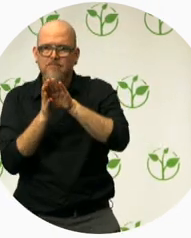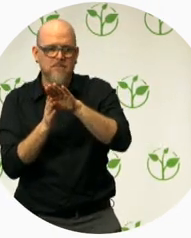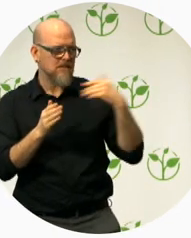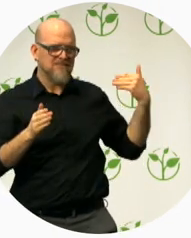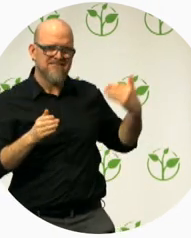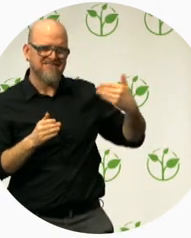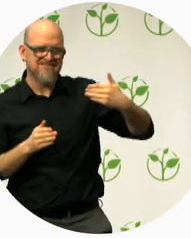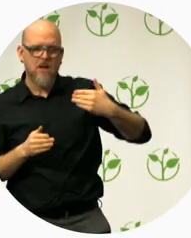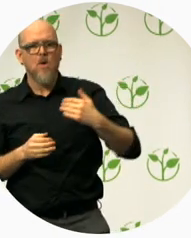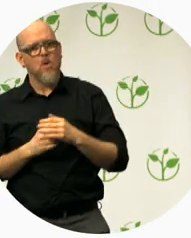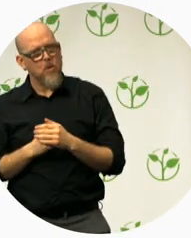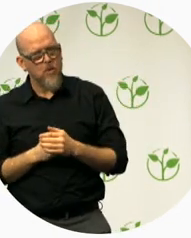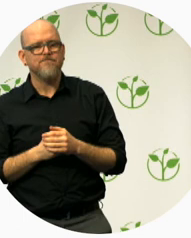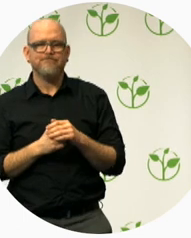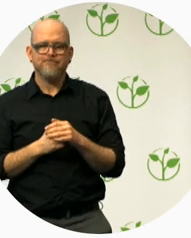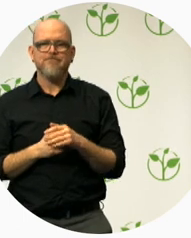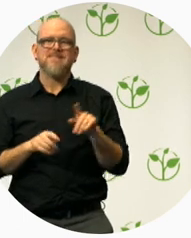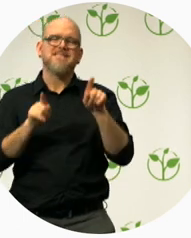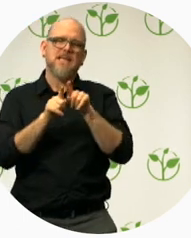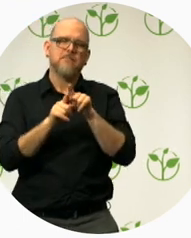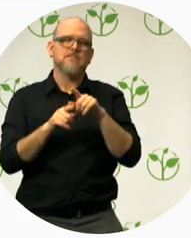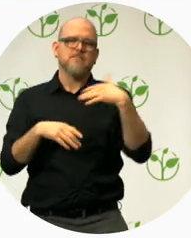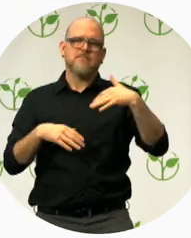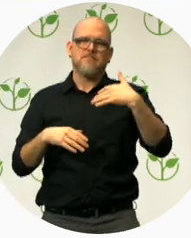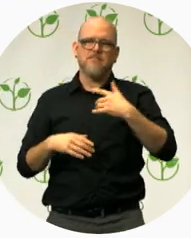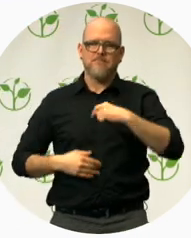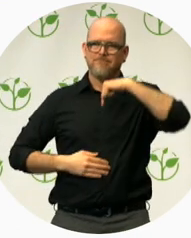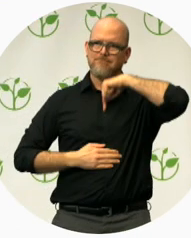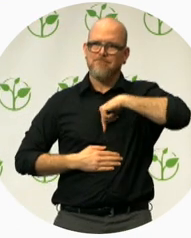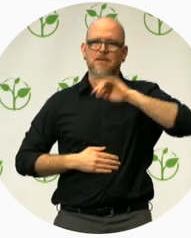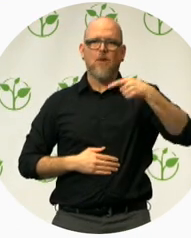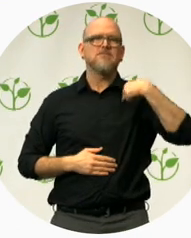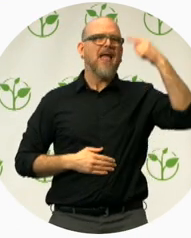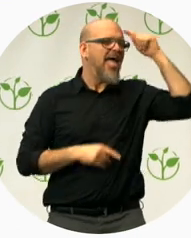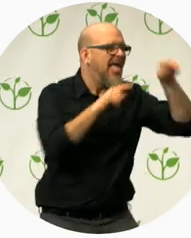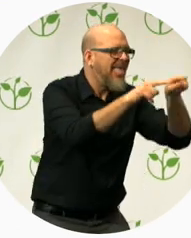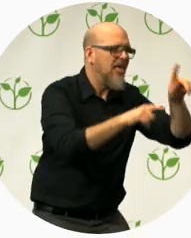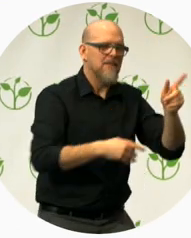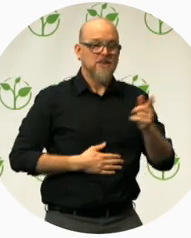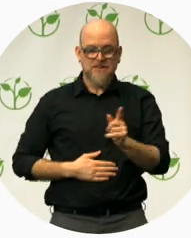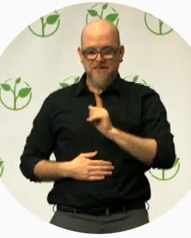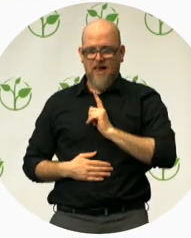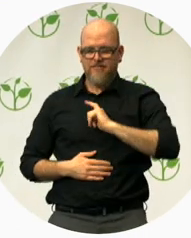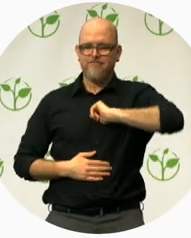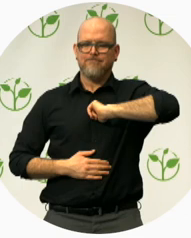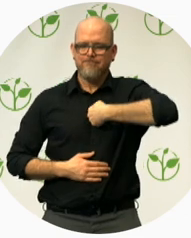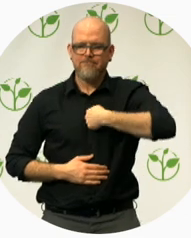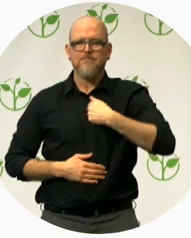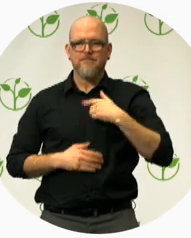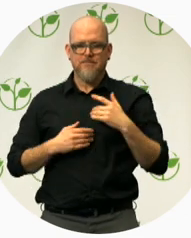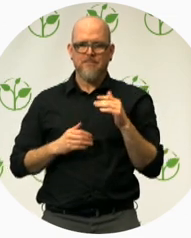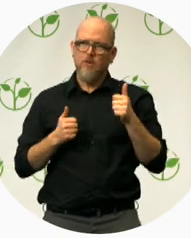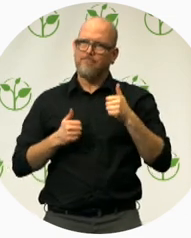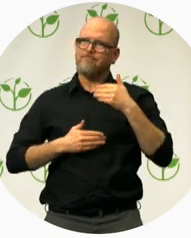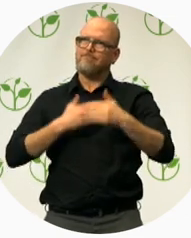about attitude. So attitude and technology together. So thank you so much, guys. We are on time. We have done it. So you